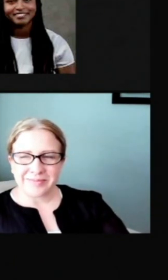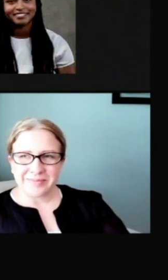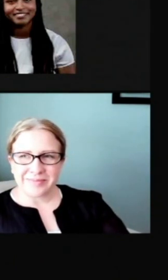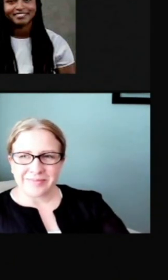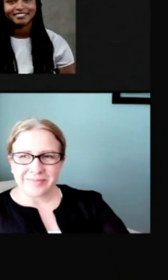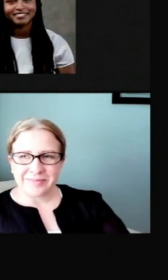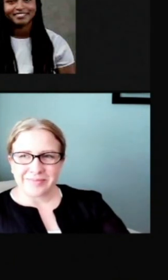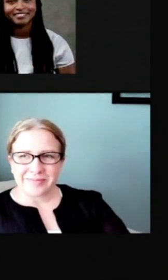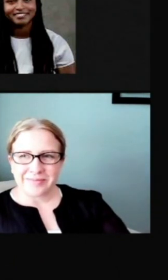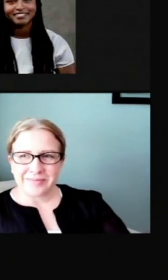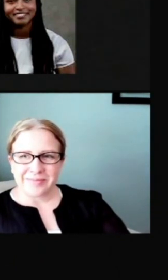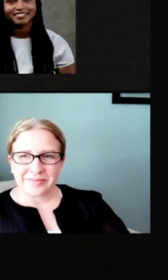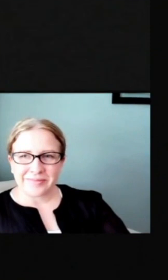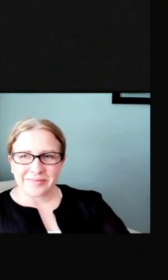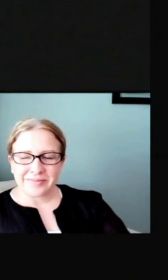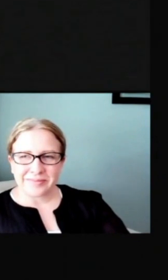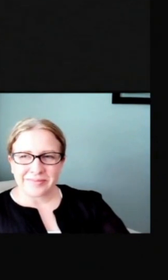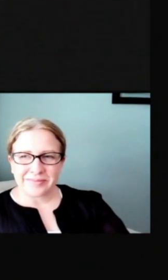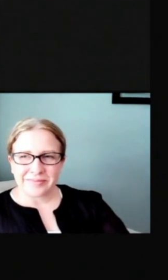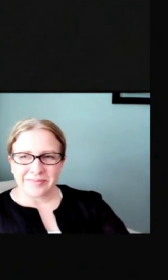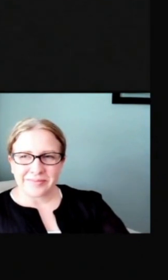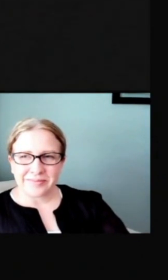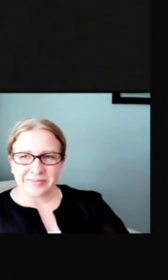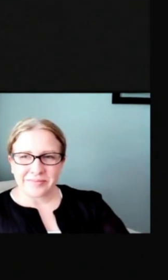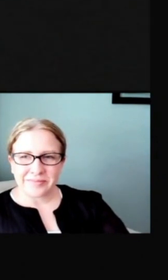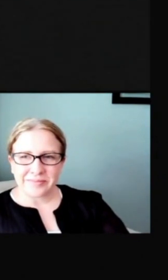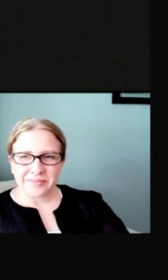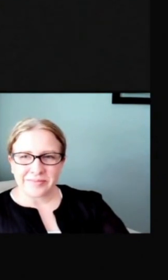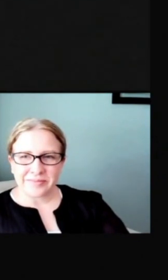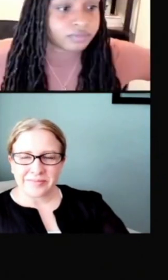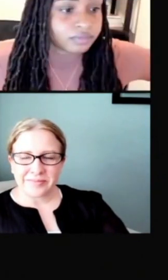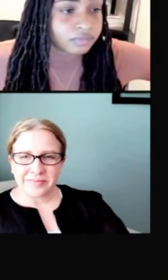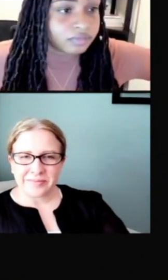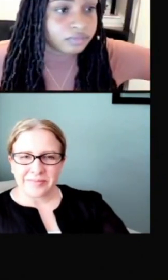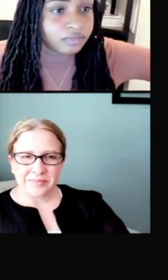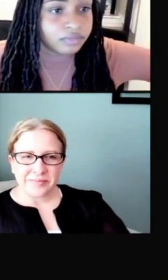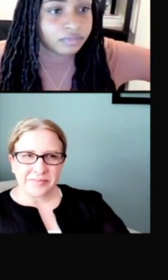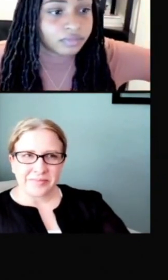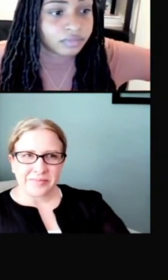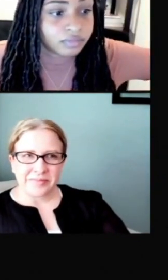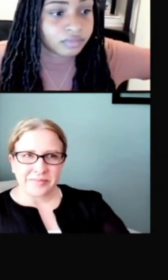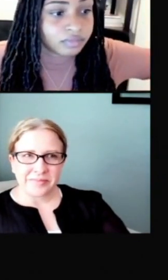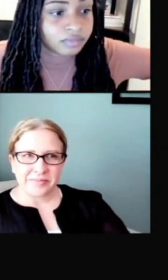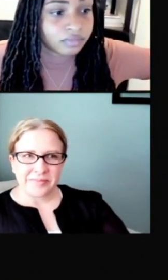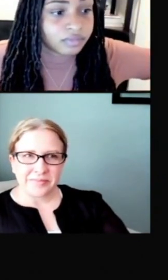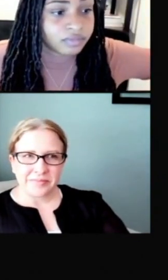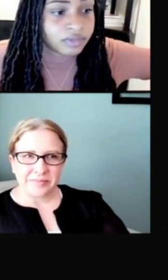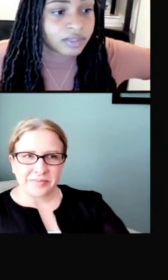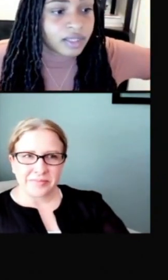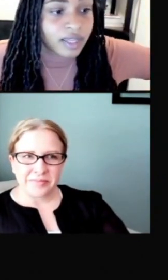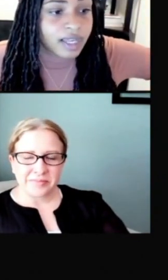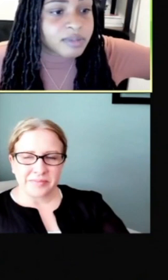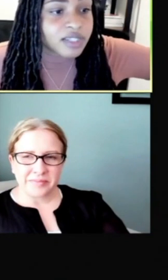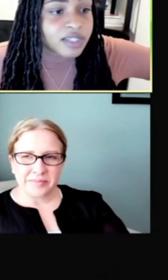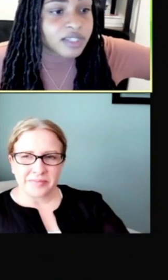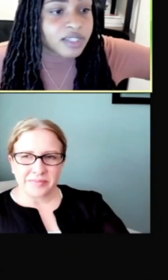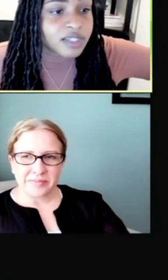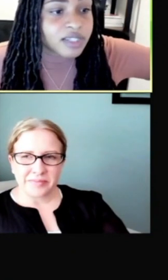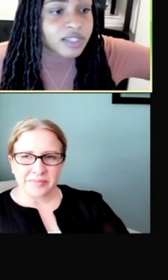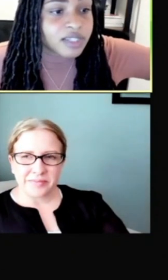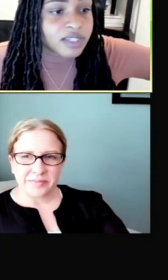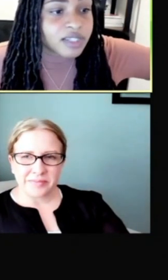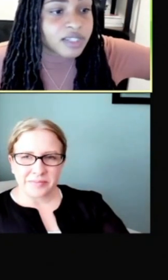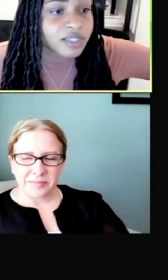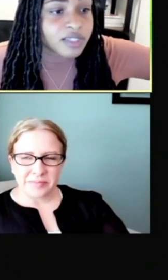Jam, you also addressed this issue of language in your presentation. Would you care to respond?